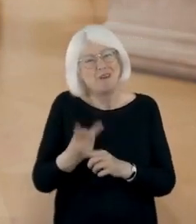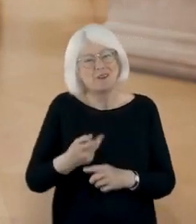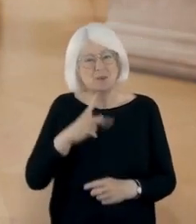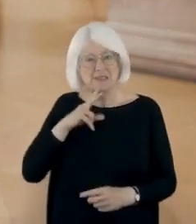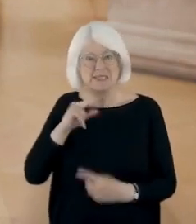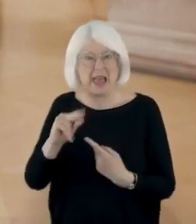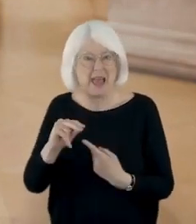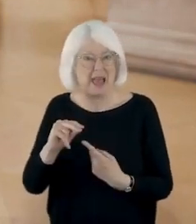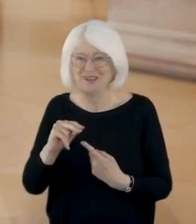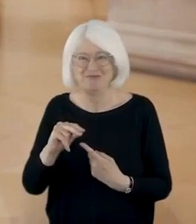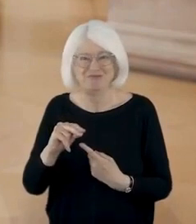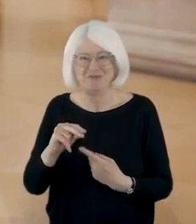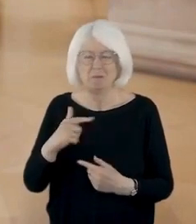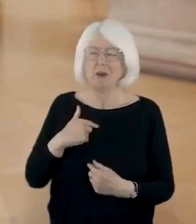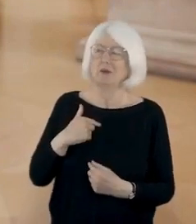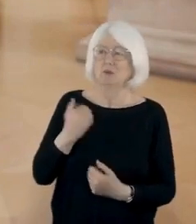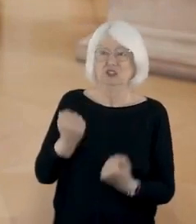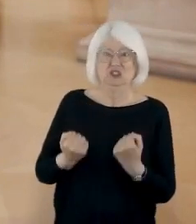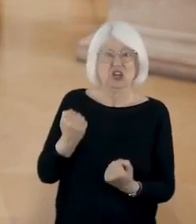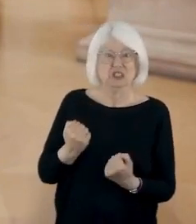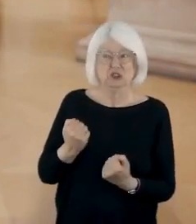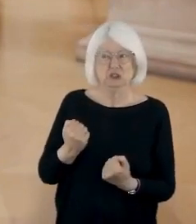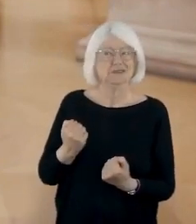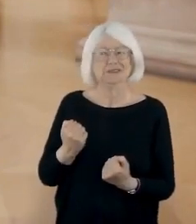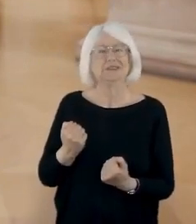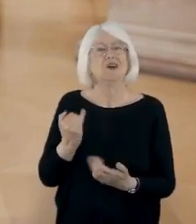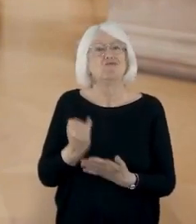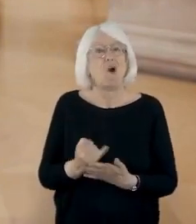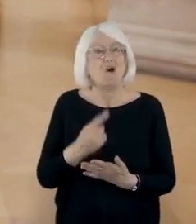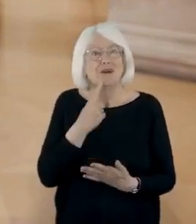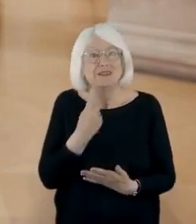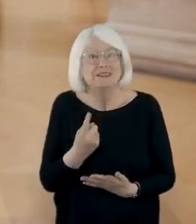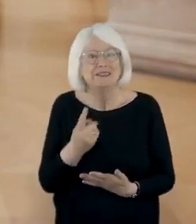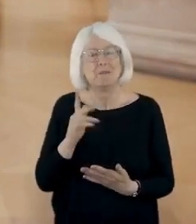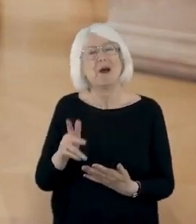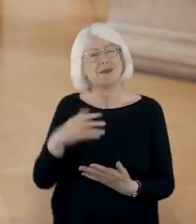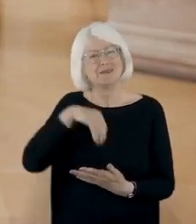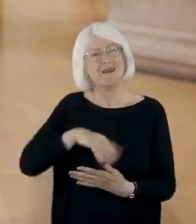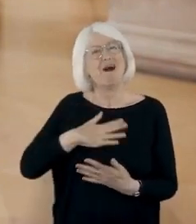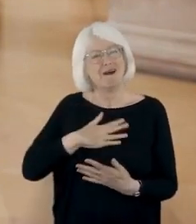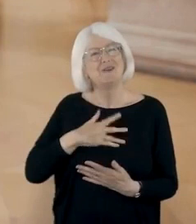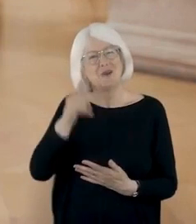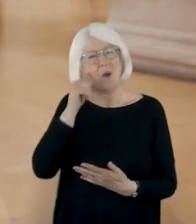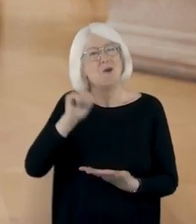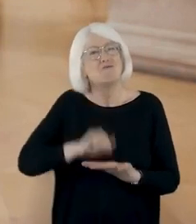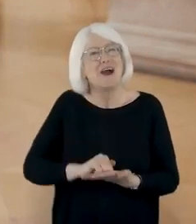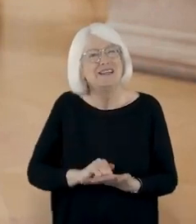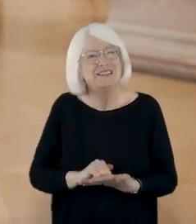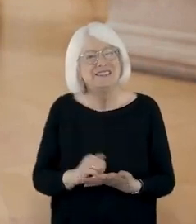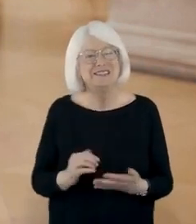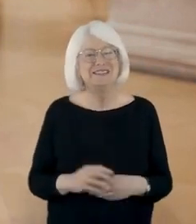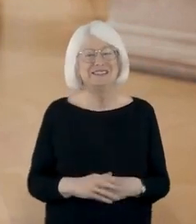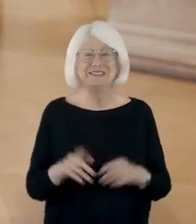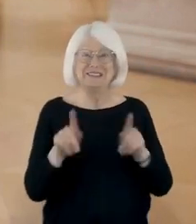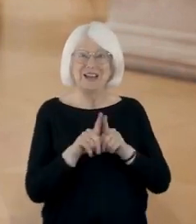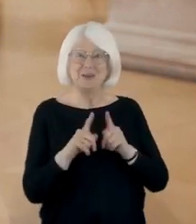us down. We judge what we see and often say the wrong thing, but in our hearts, we know what is right.